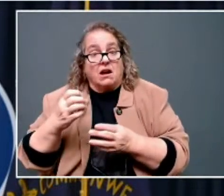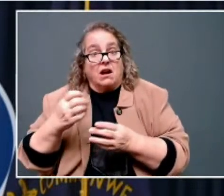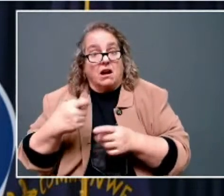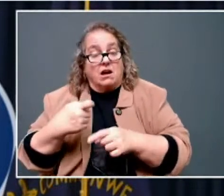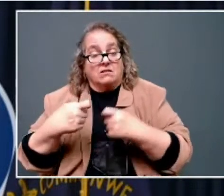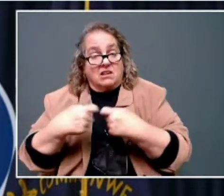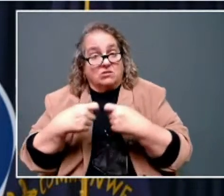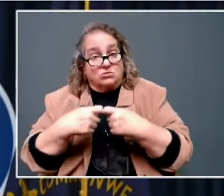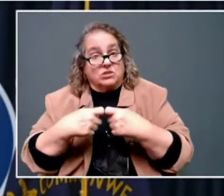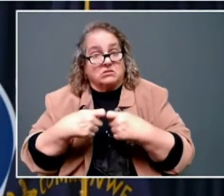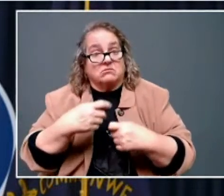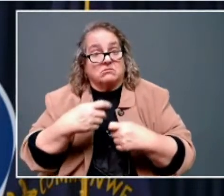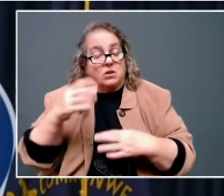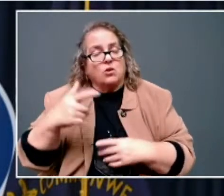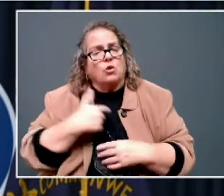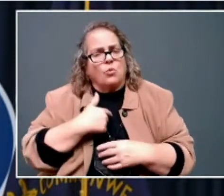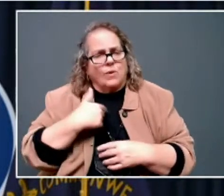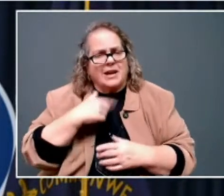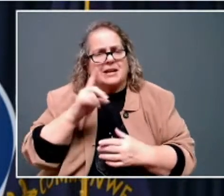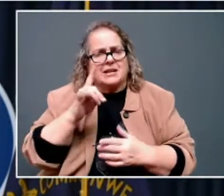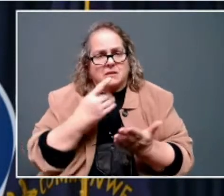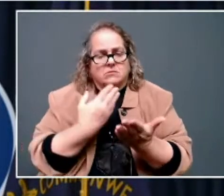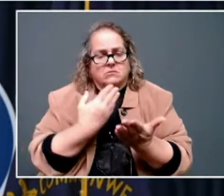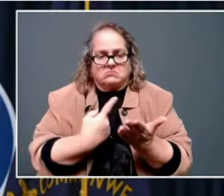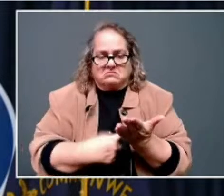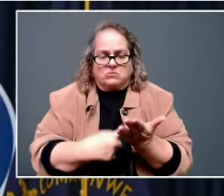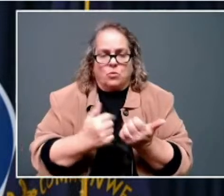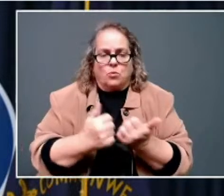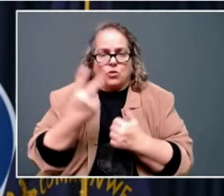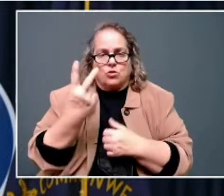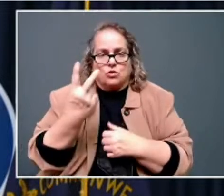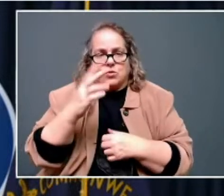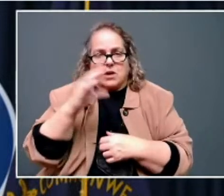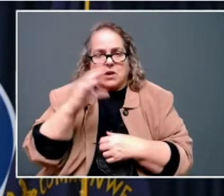outcome for those providers and for Ford.